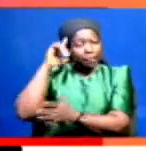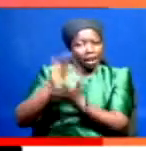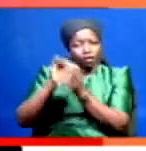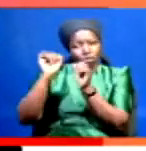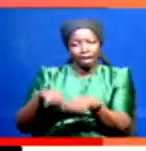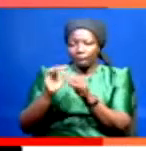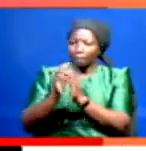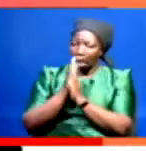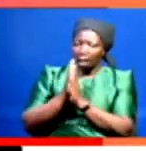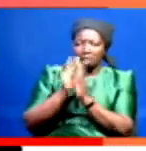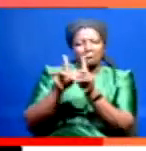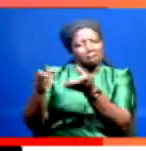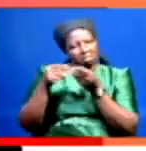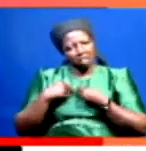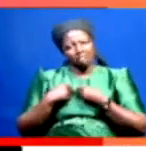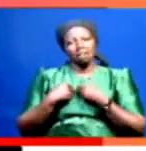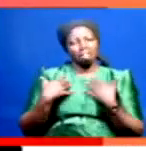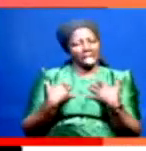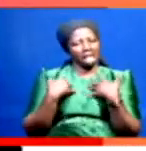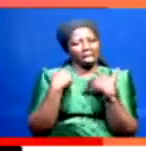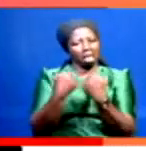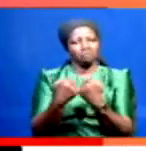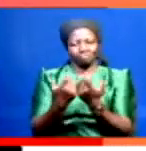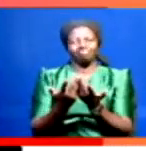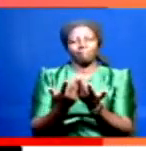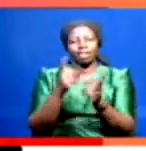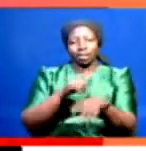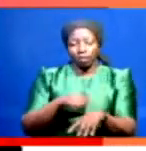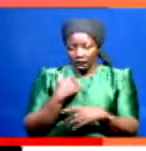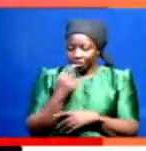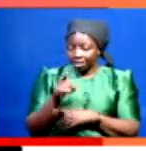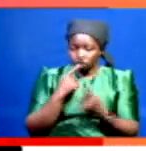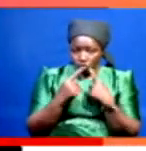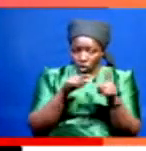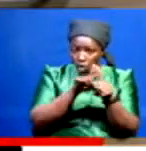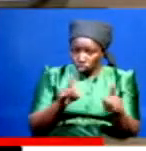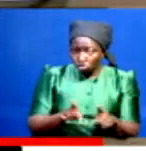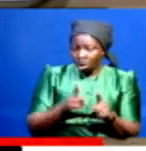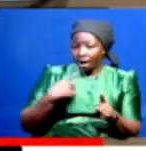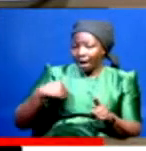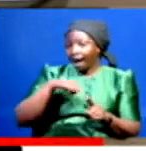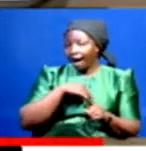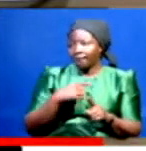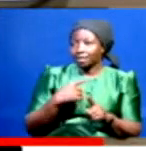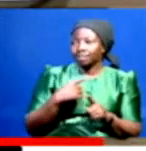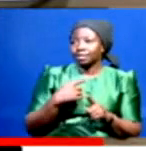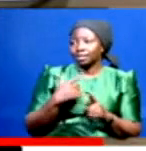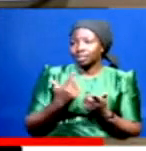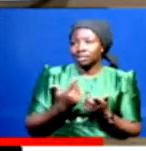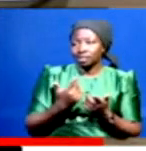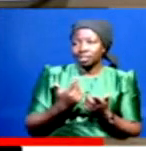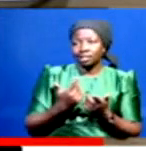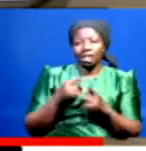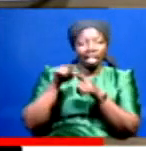healing. And I want us, as we have this conversation also, that we do not crucify the church at the altar